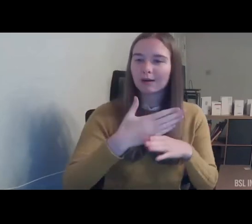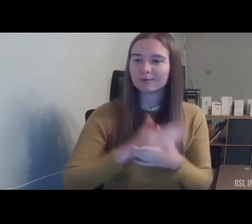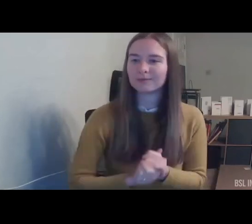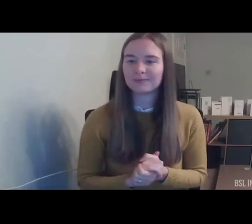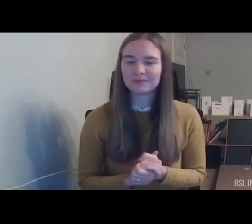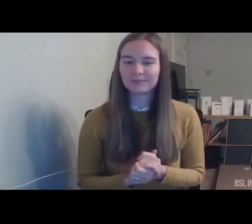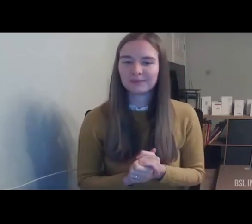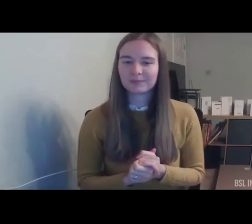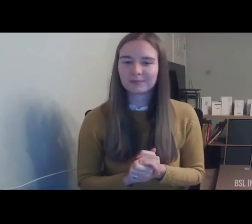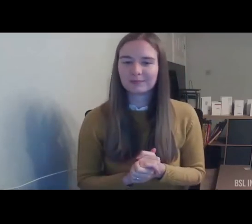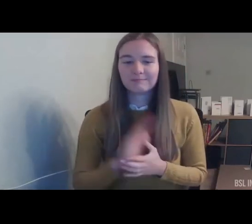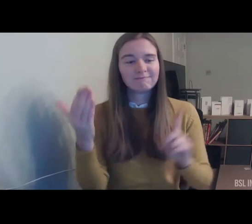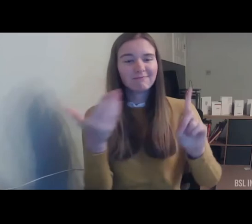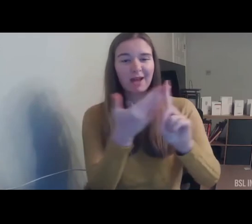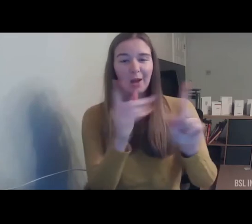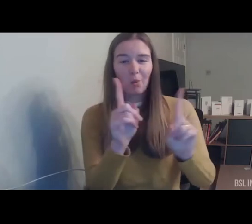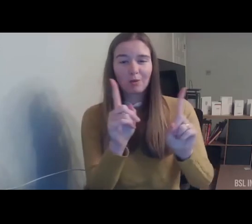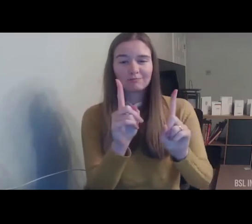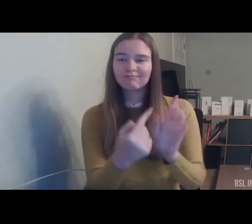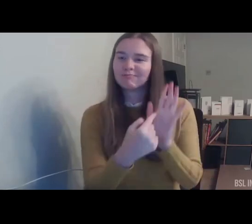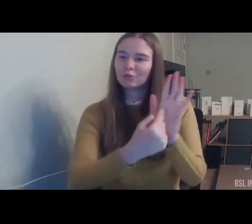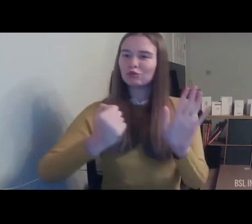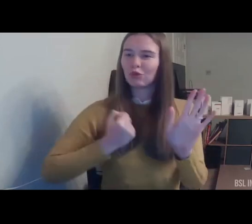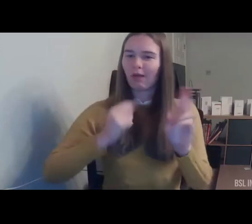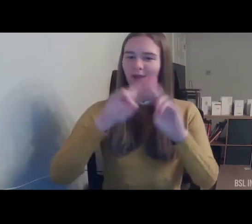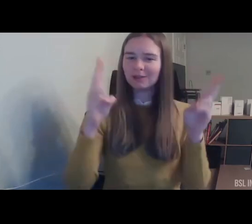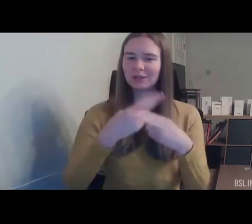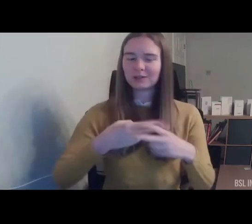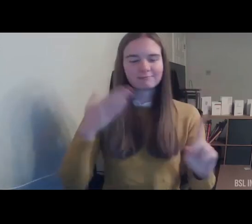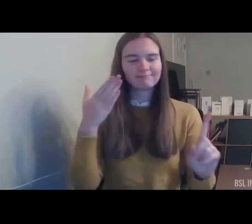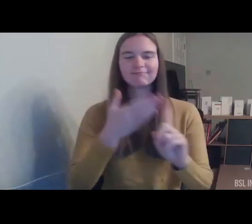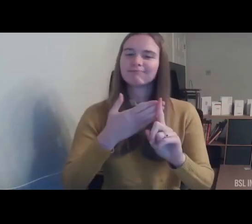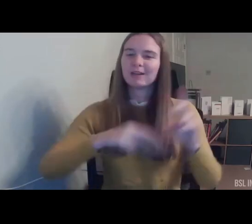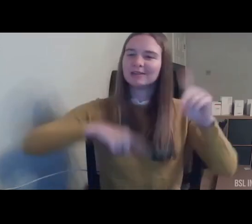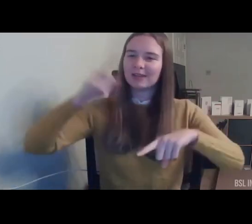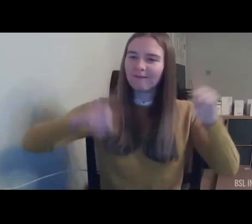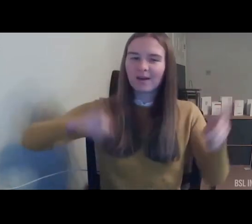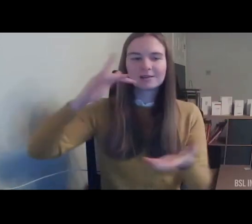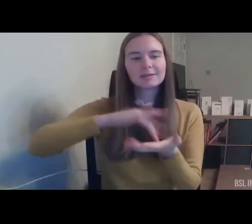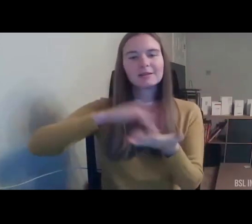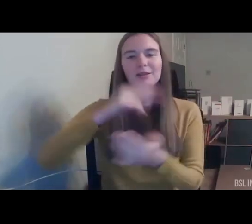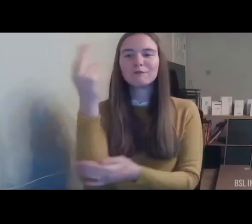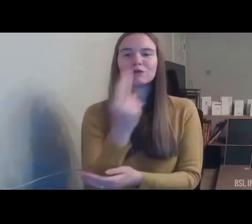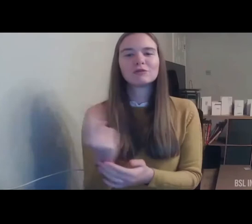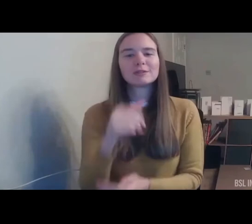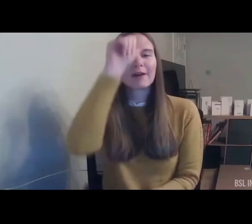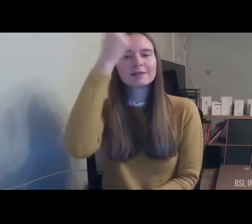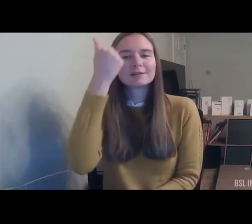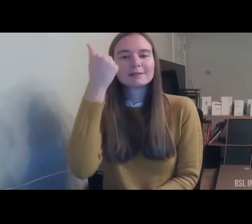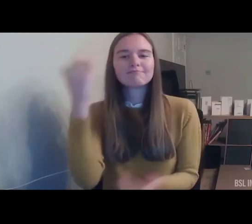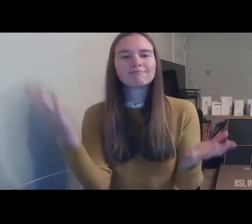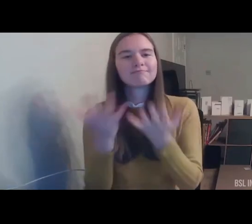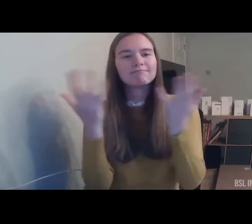The aim is to position Scotland internationally as a distinctive, dynamic and diverse centre for creative excellence, fostering ambitious,